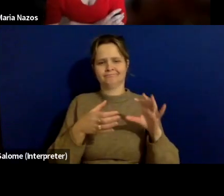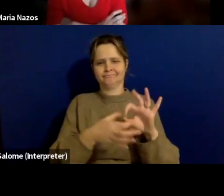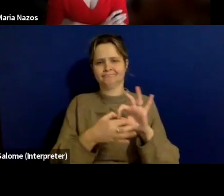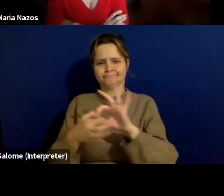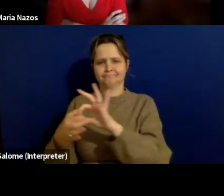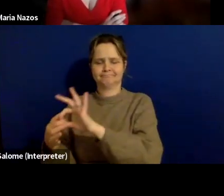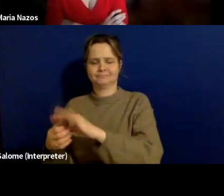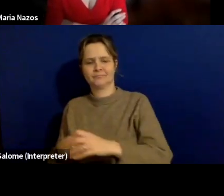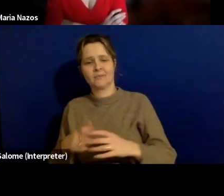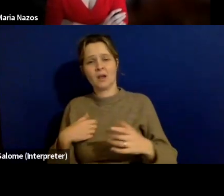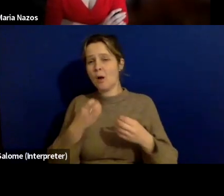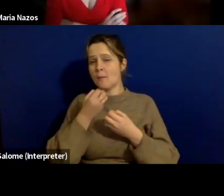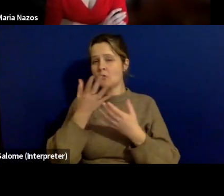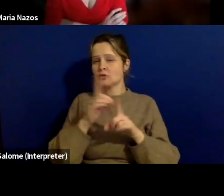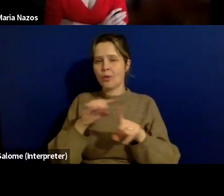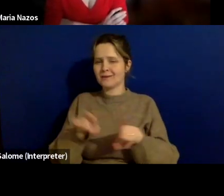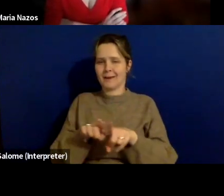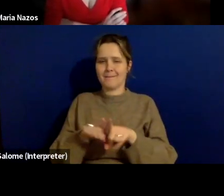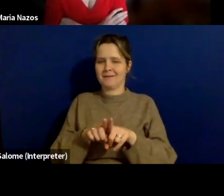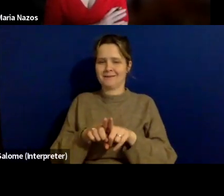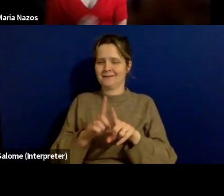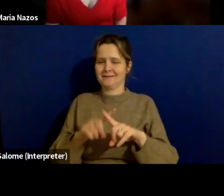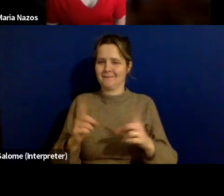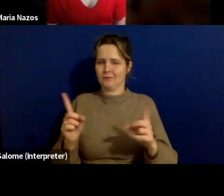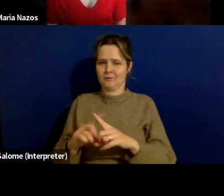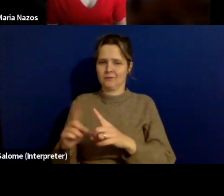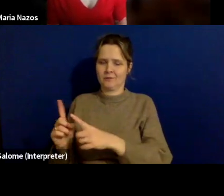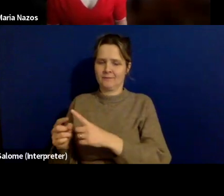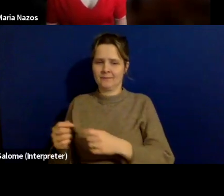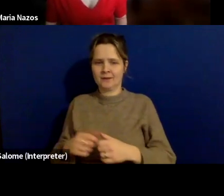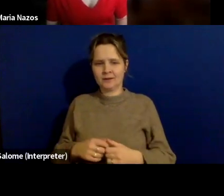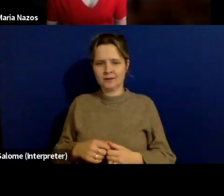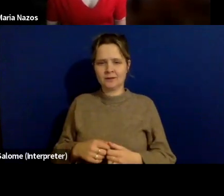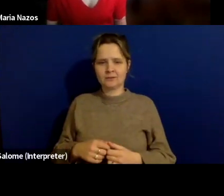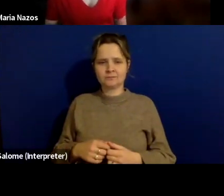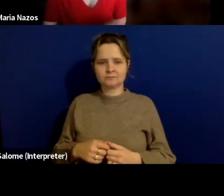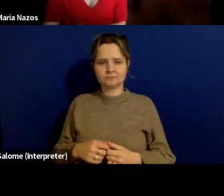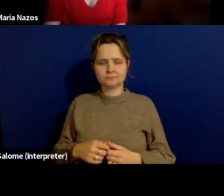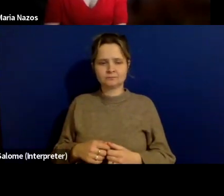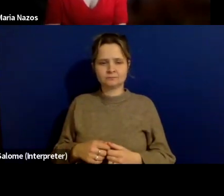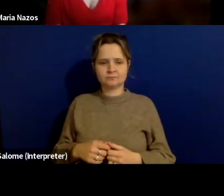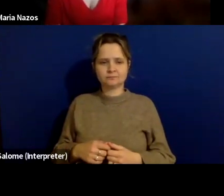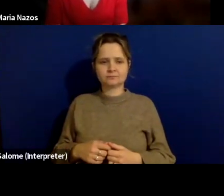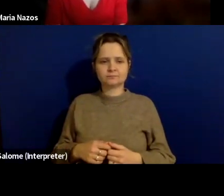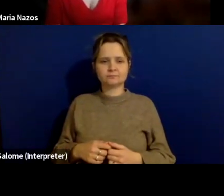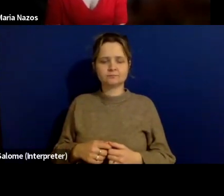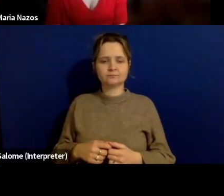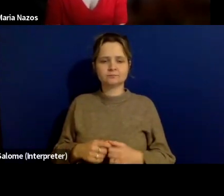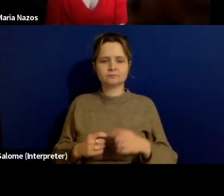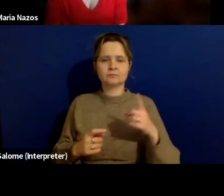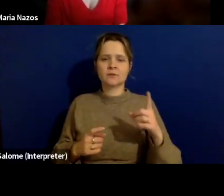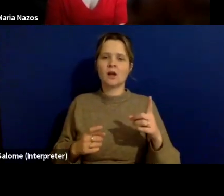our poetry is not the same, we are making a magazine, the Pharmacon magazine. Dimitra has also published